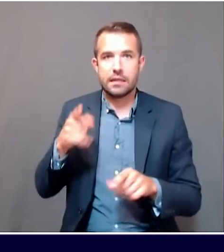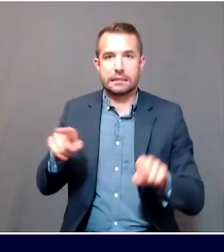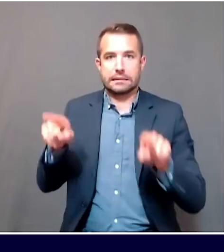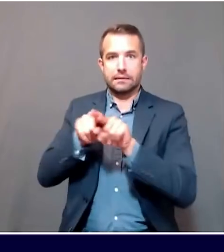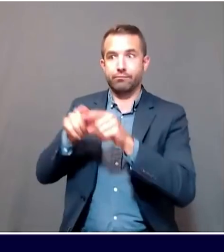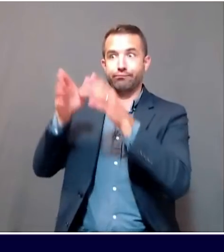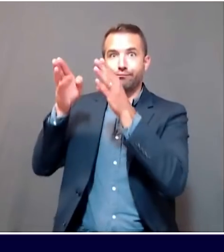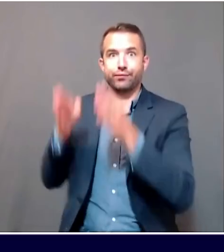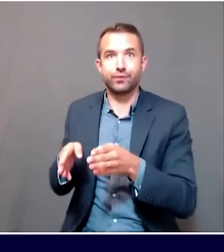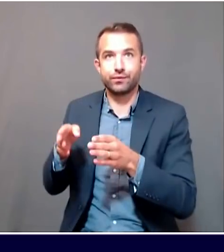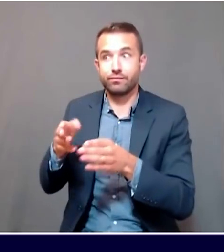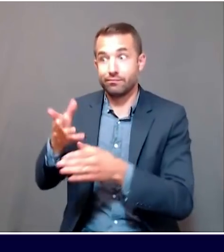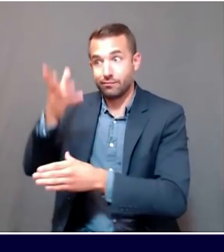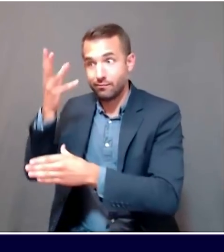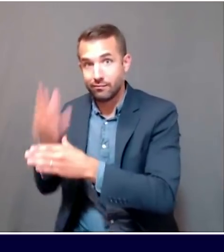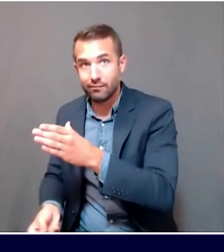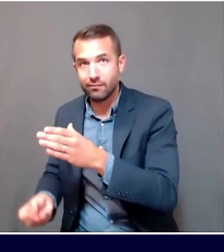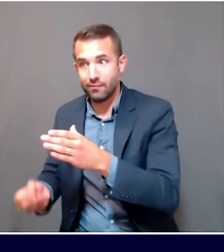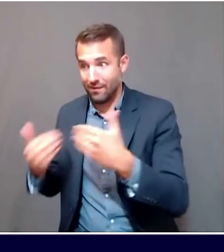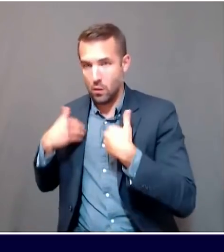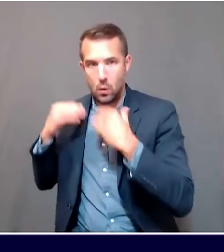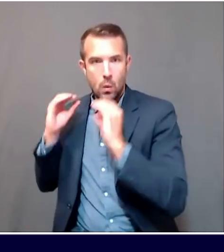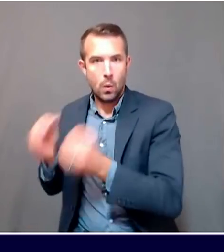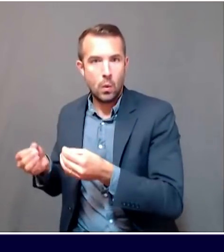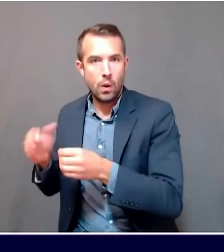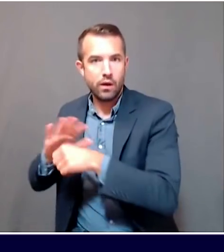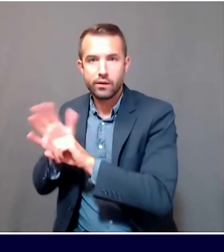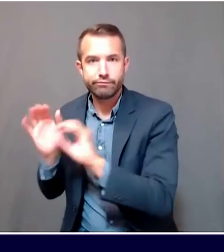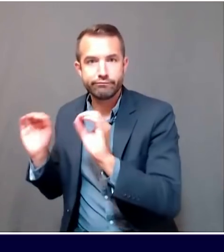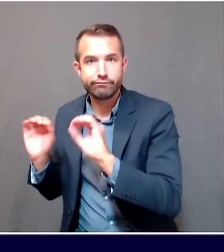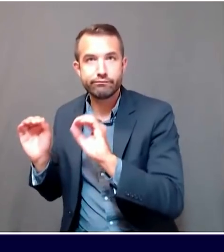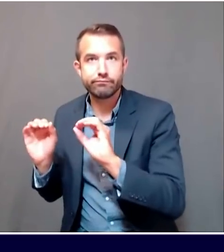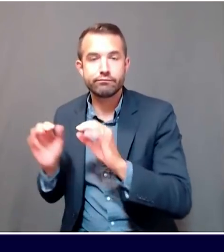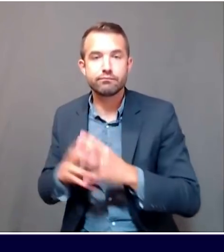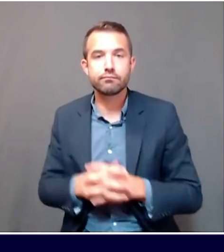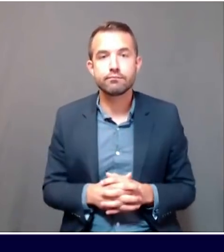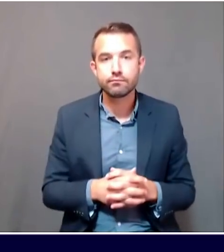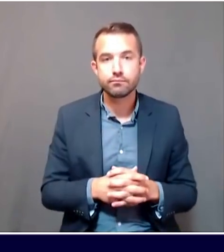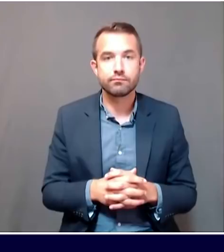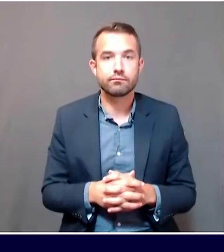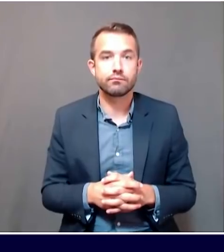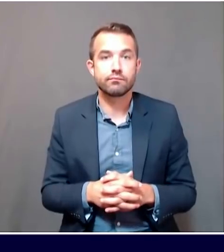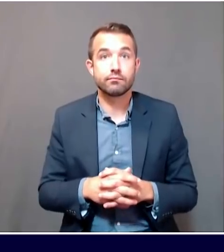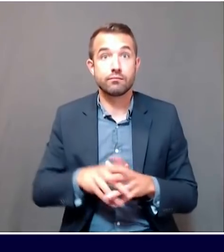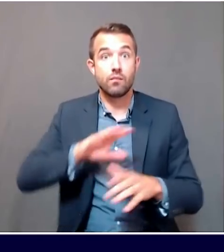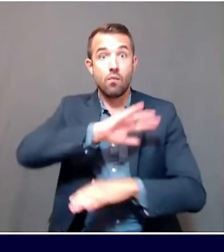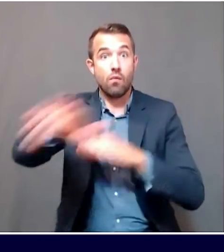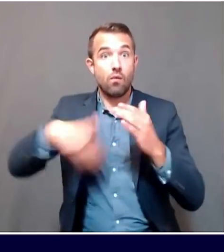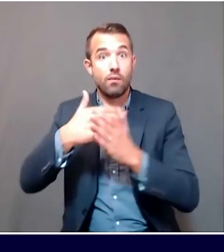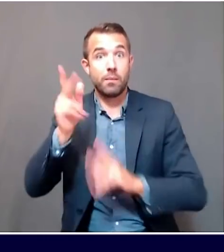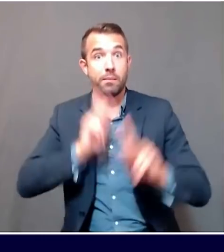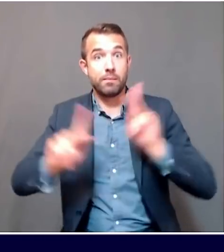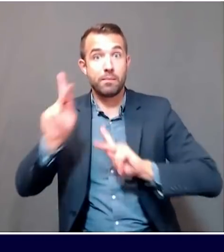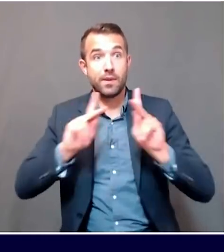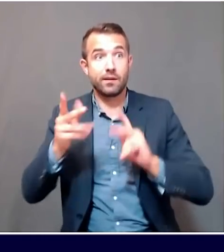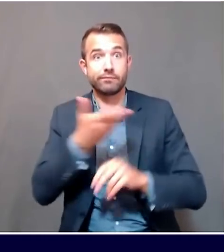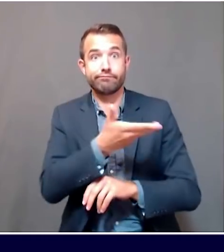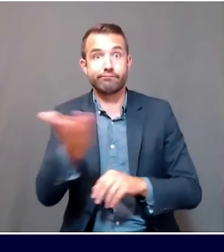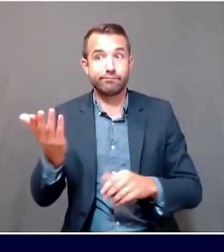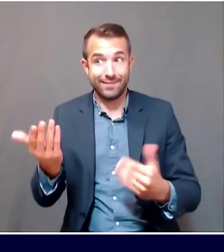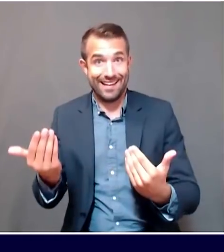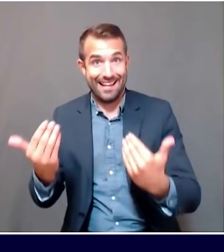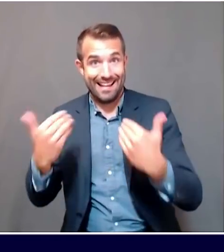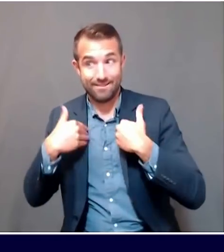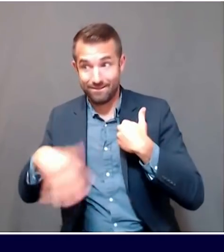of the investigation process that, as I mentioned, we do for every single individual case that's reported to us. This